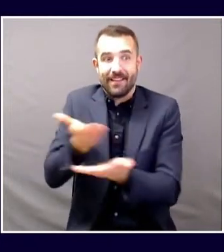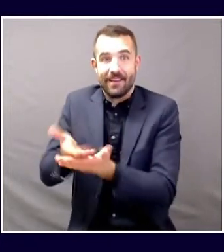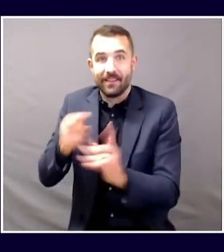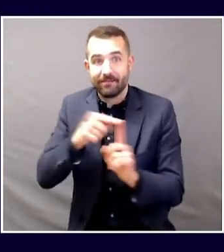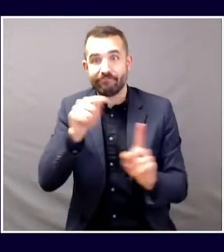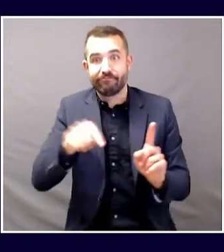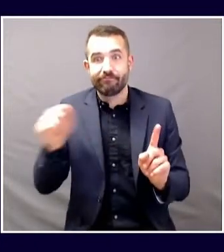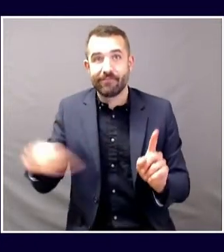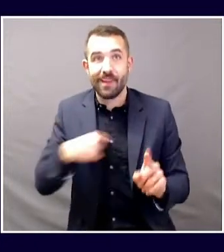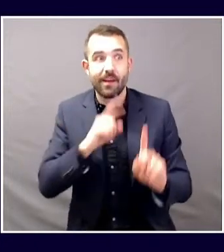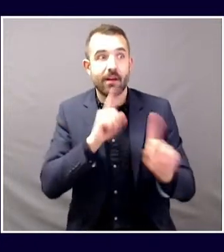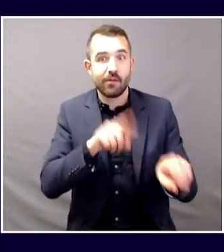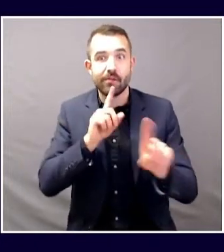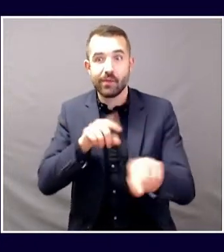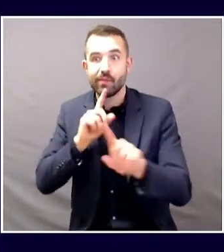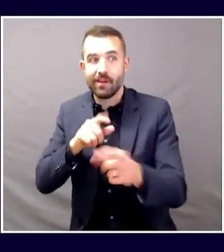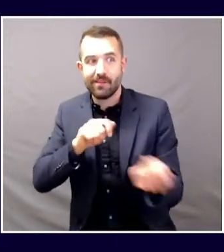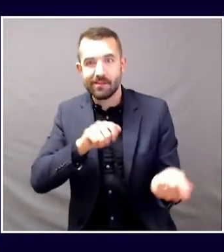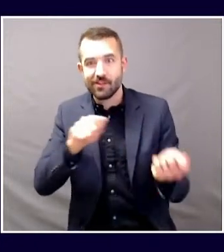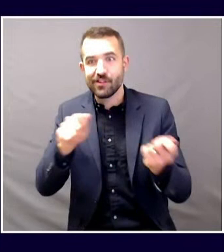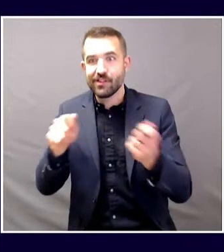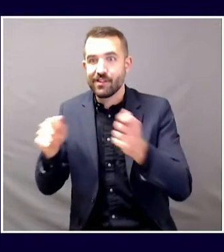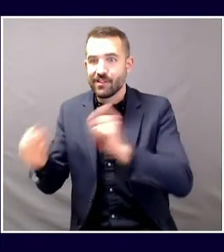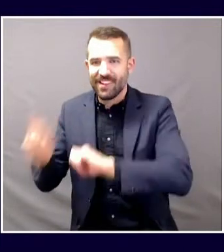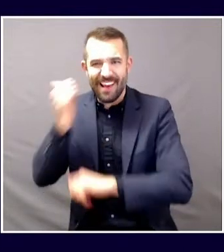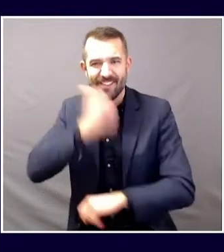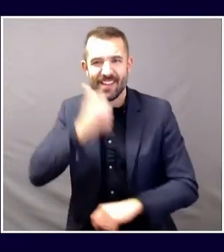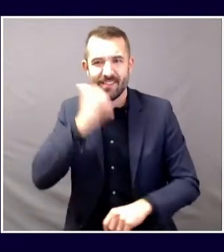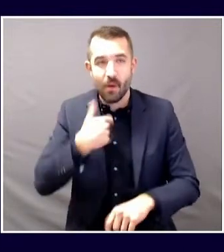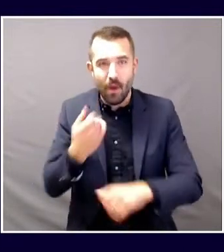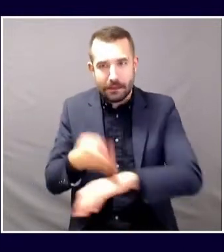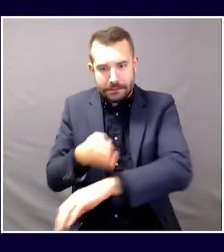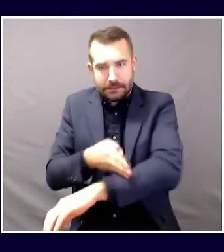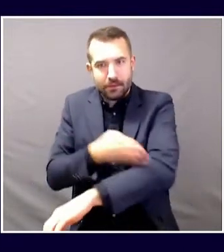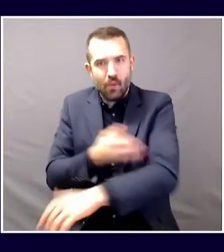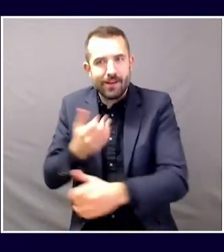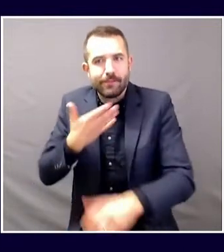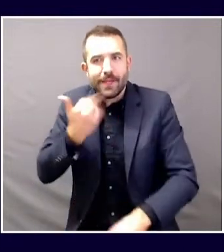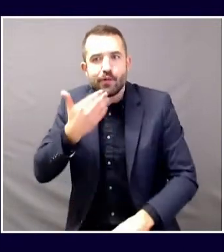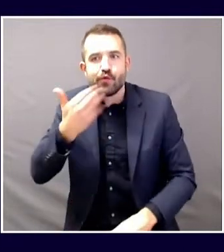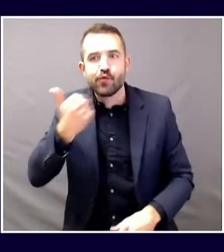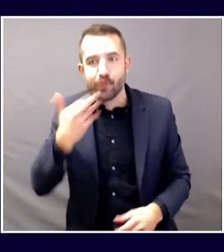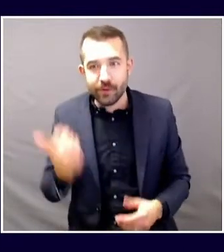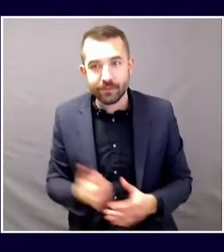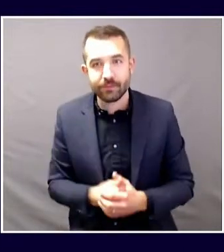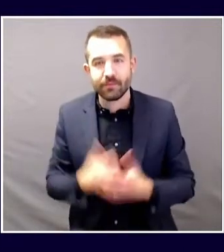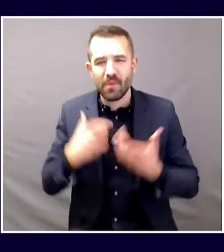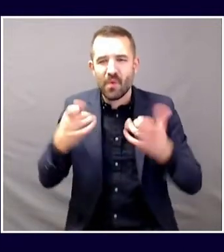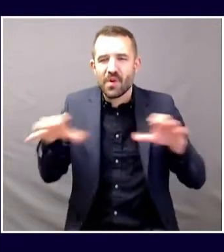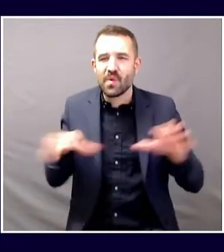better at it every day. We do something different so that things can change.